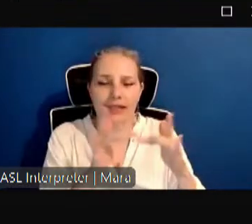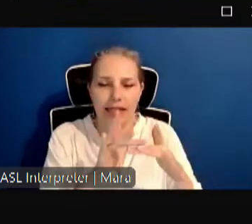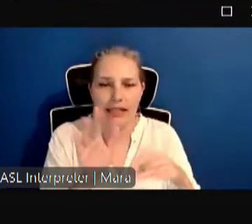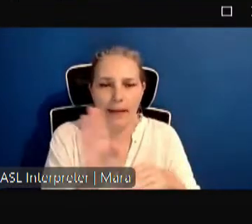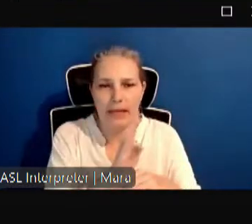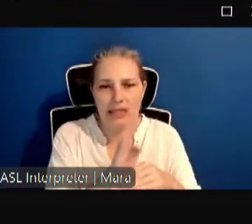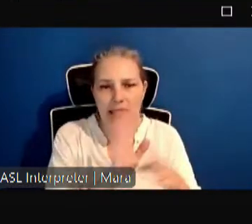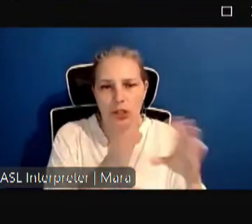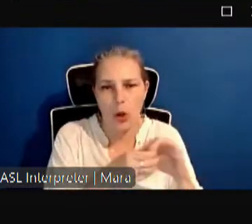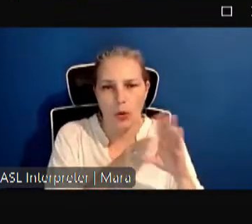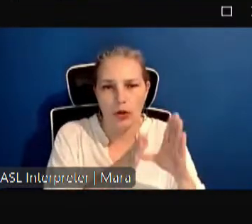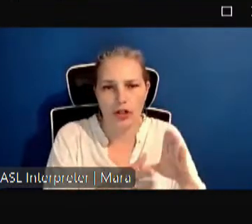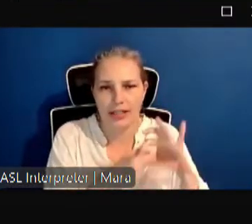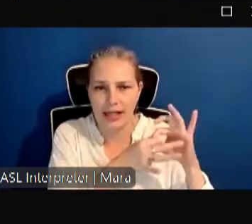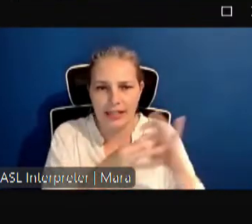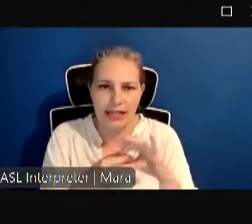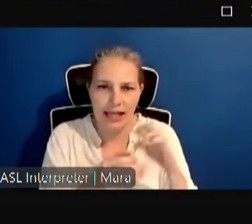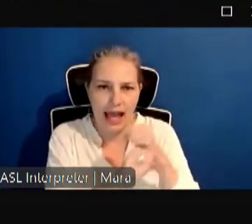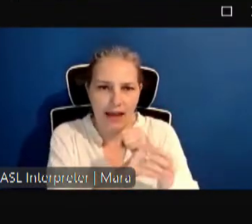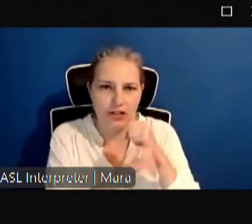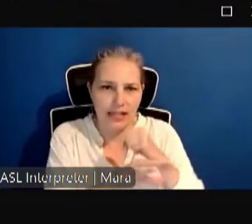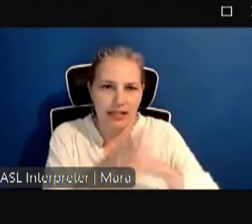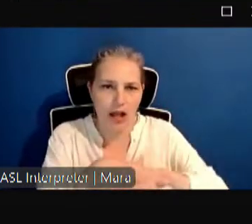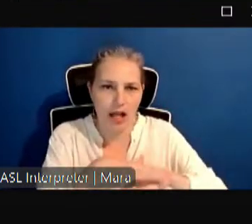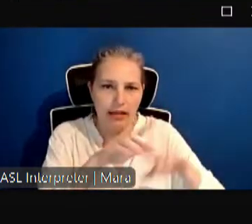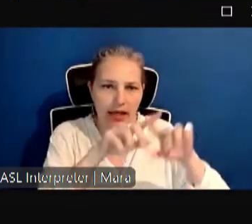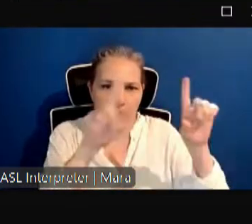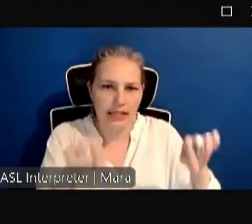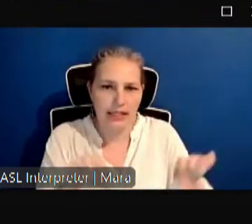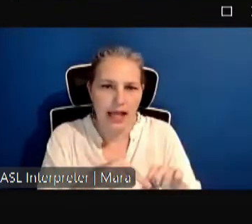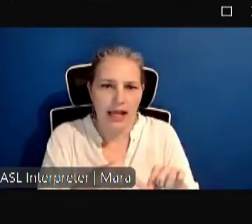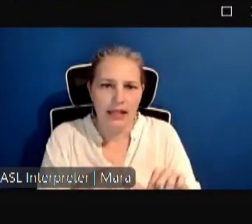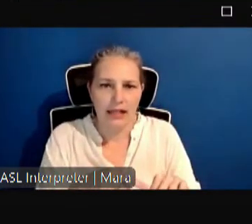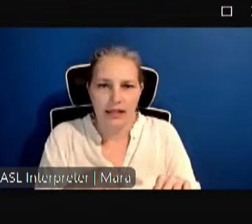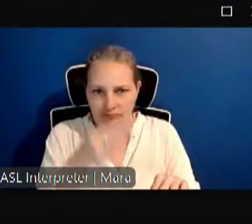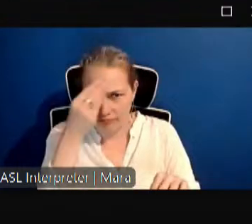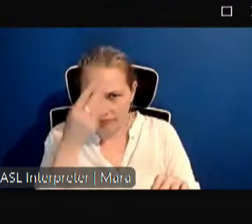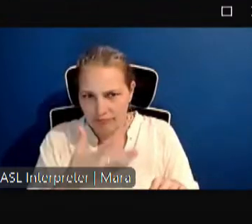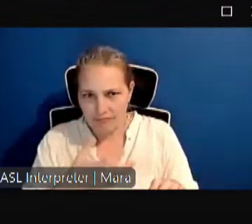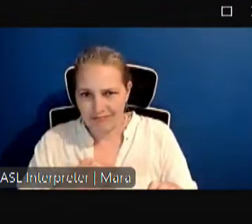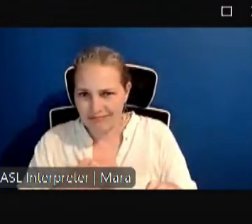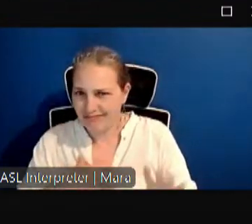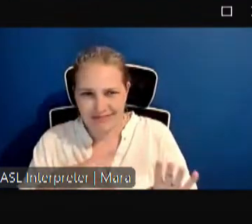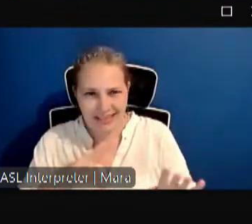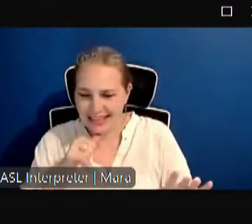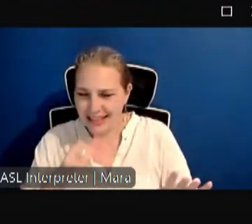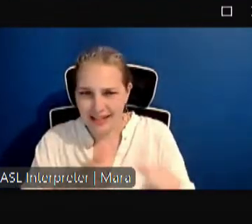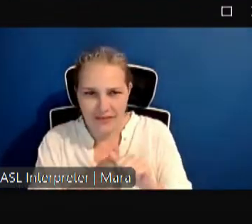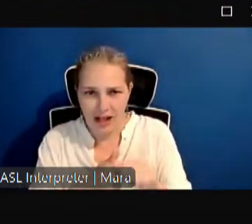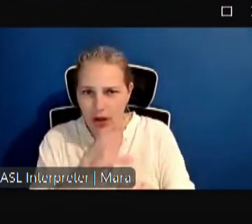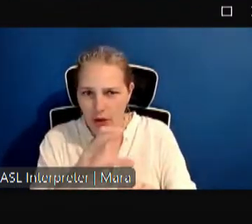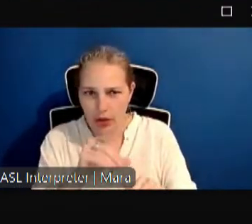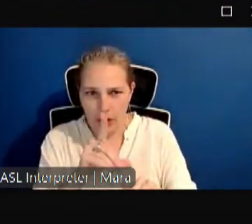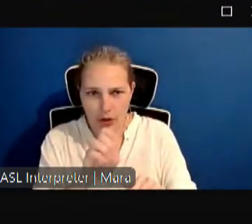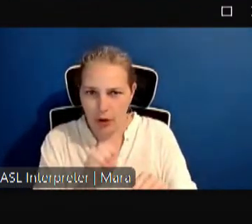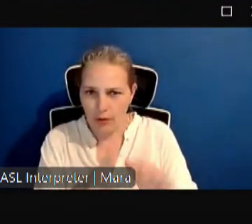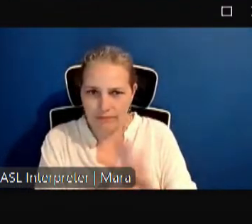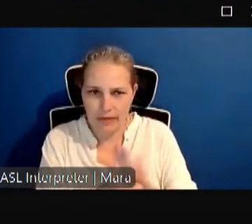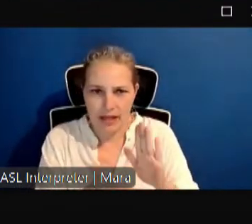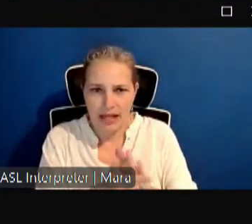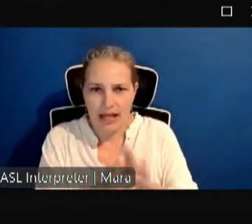in compliance with the code, that it is in violation, and asking them to remove that within 7 days of that